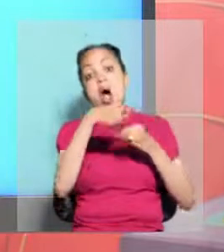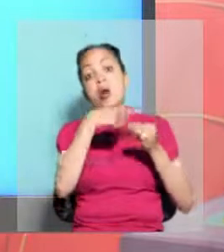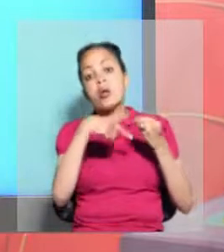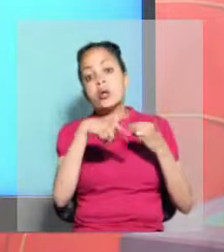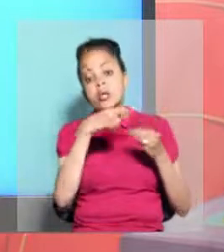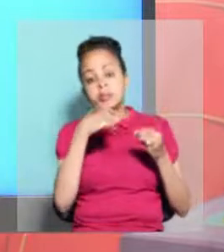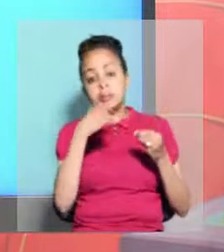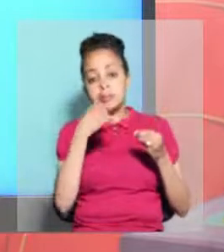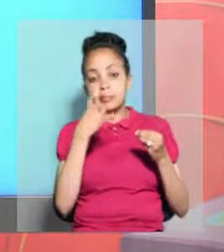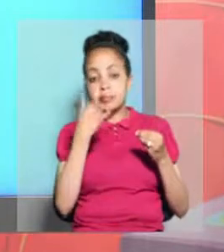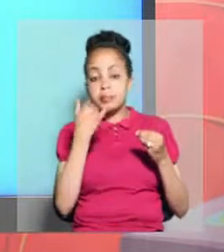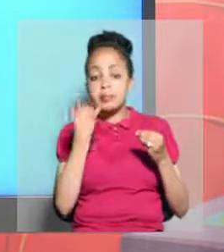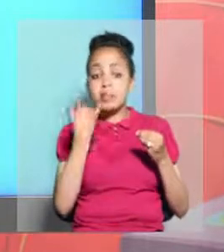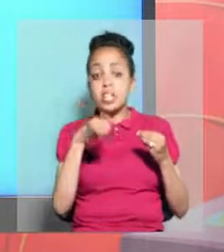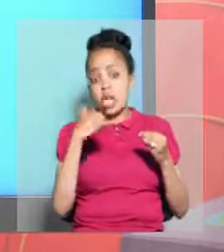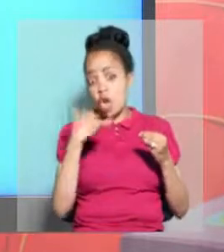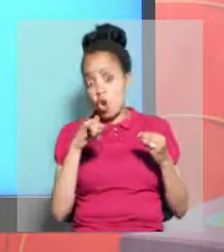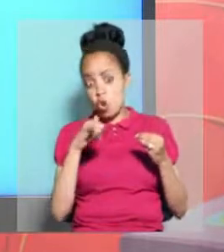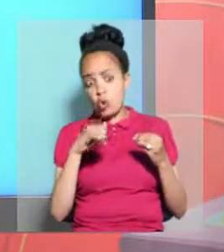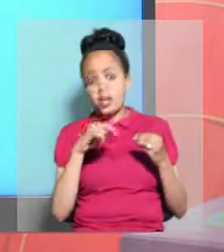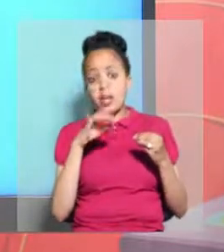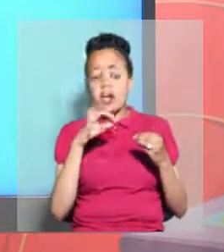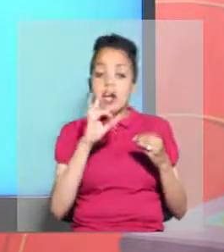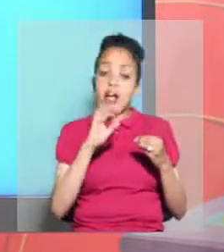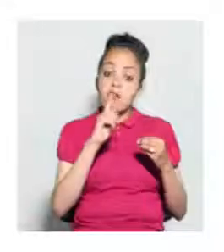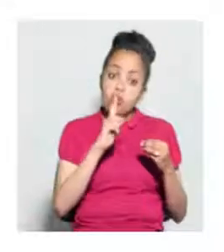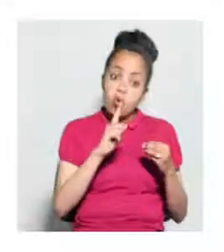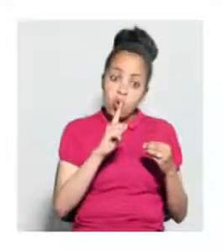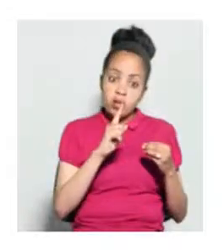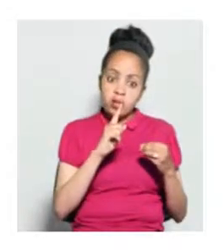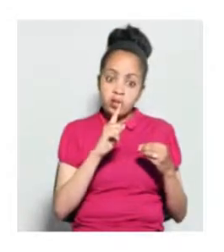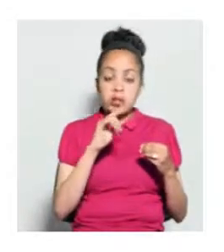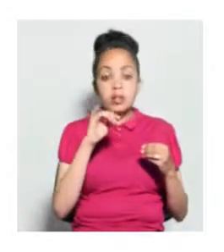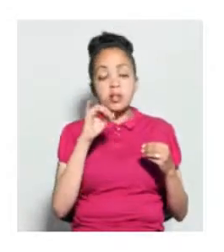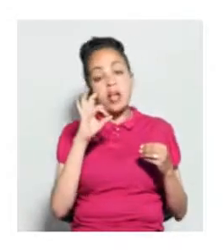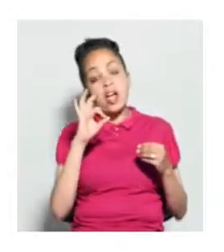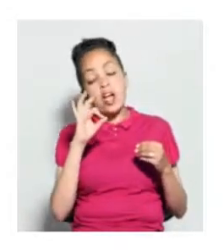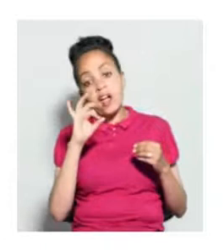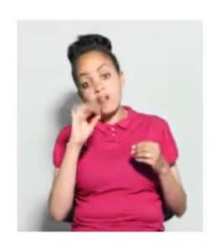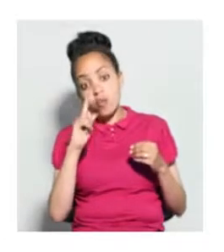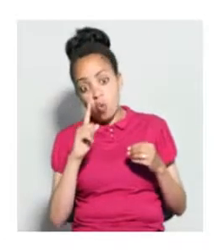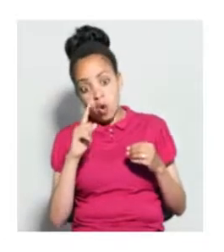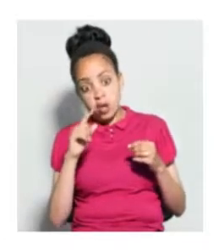The gamete of F1 is all gamete of F1 gamete.